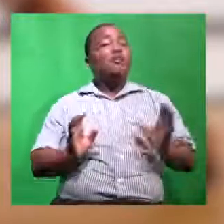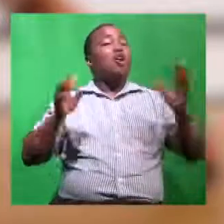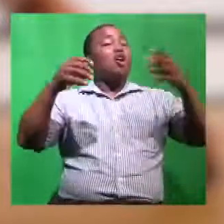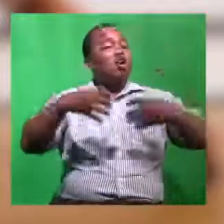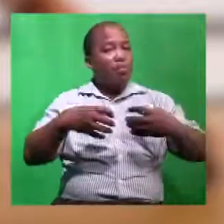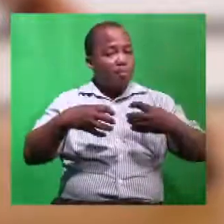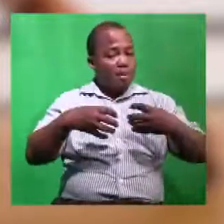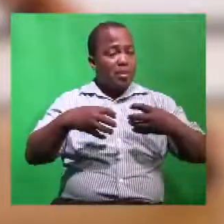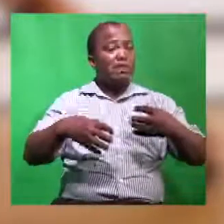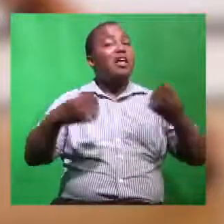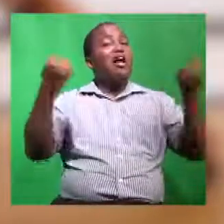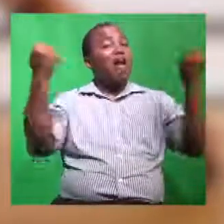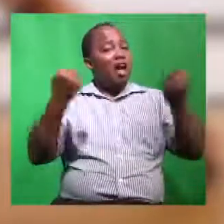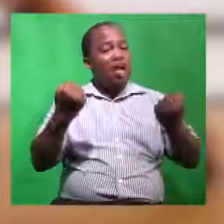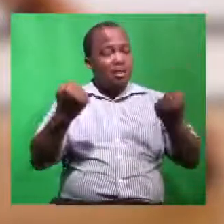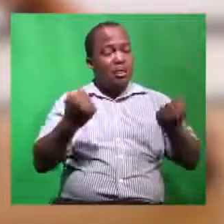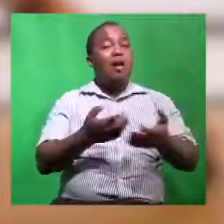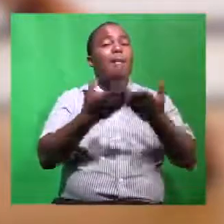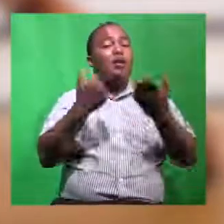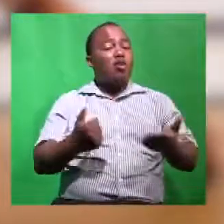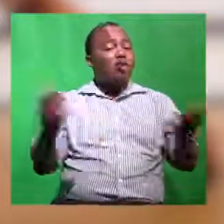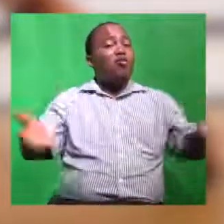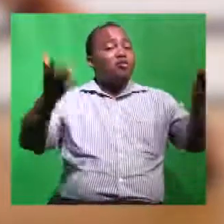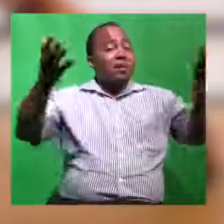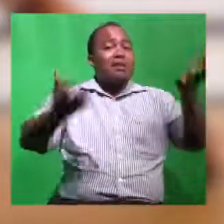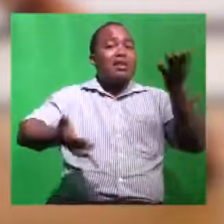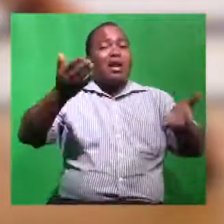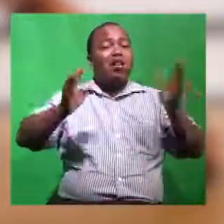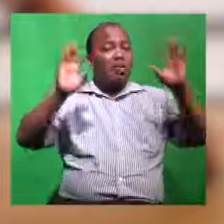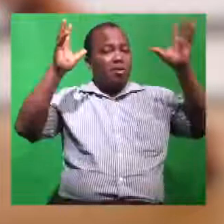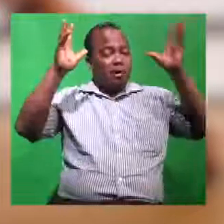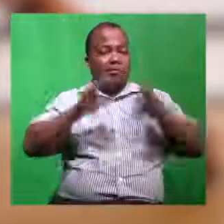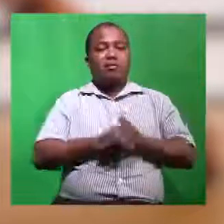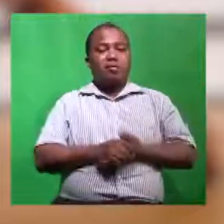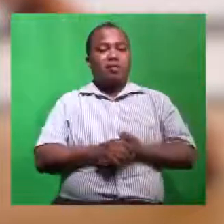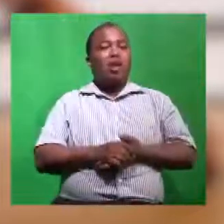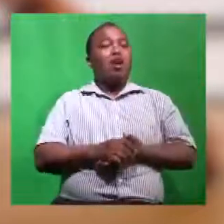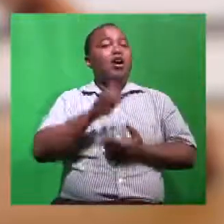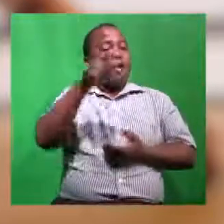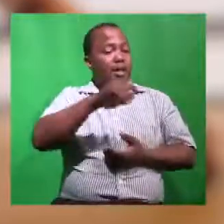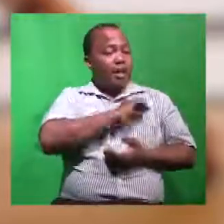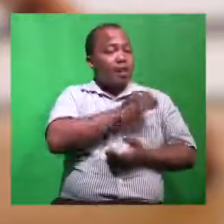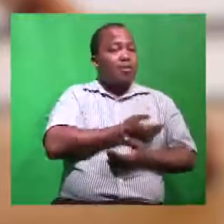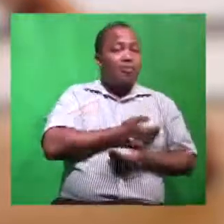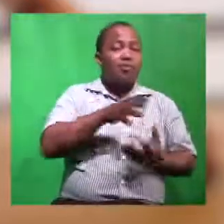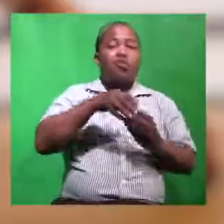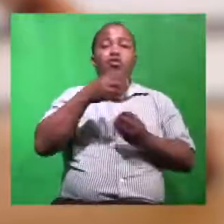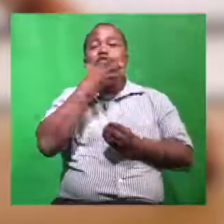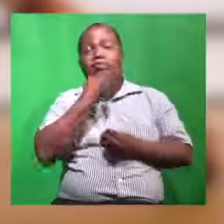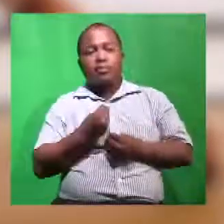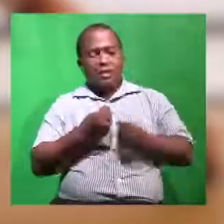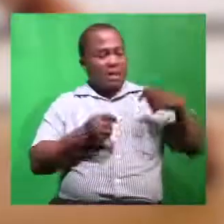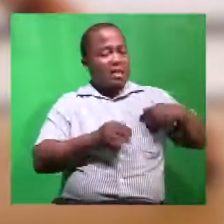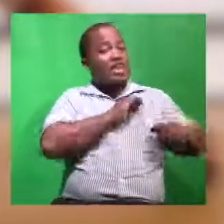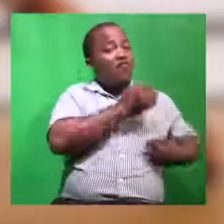are so helpful because they help to improve the standard of life between in male and also in female. If the